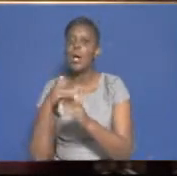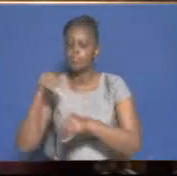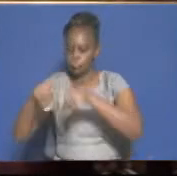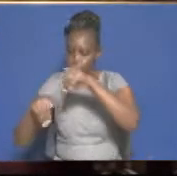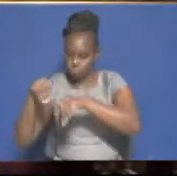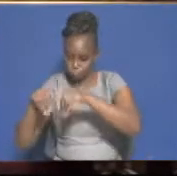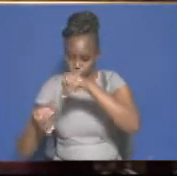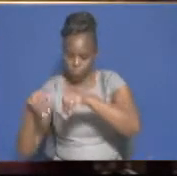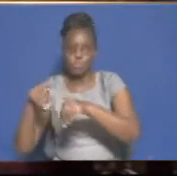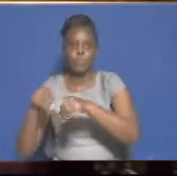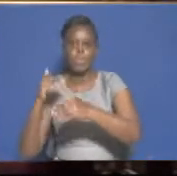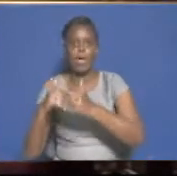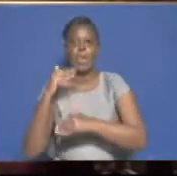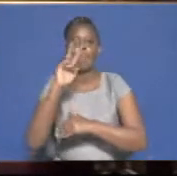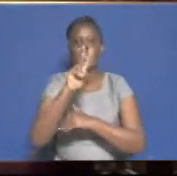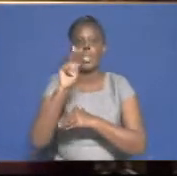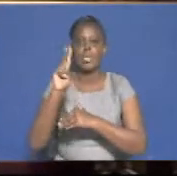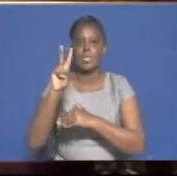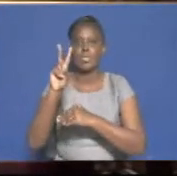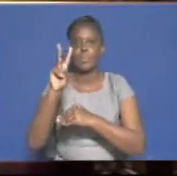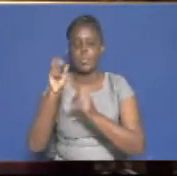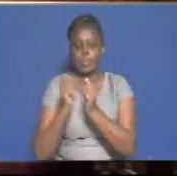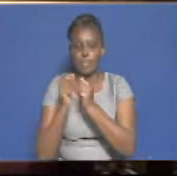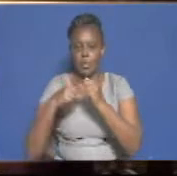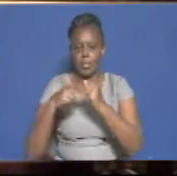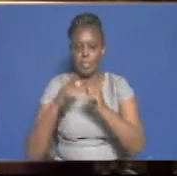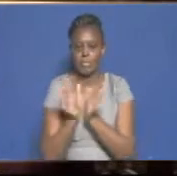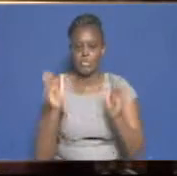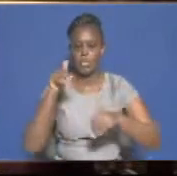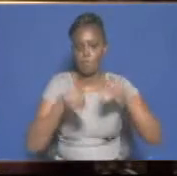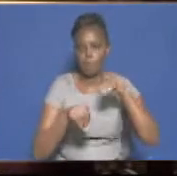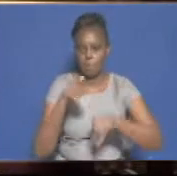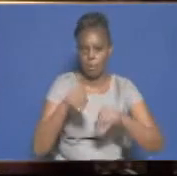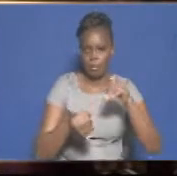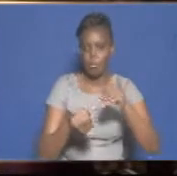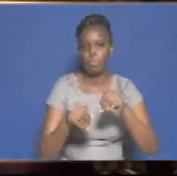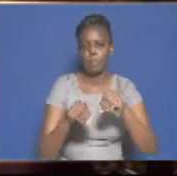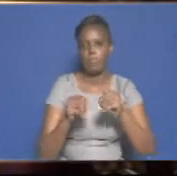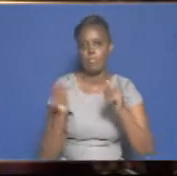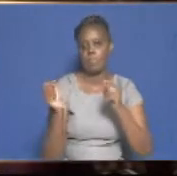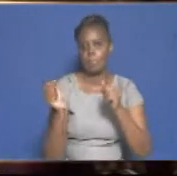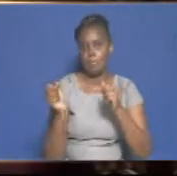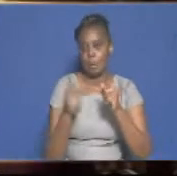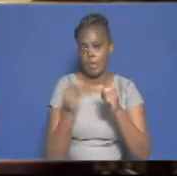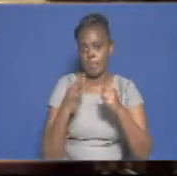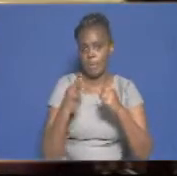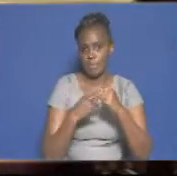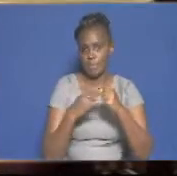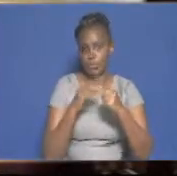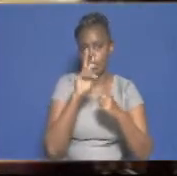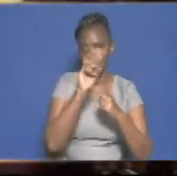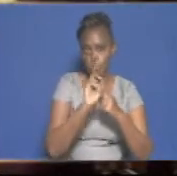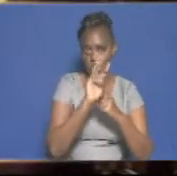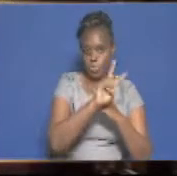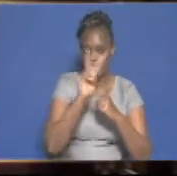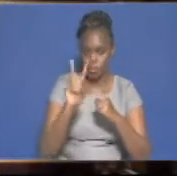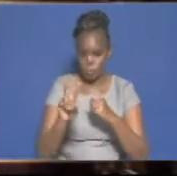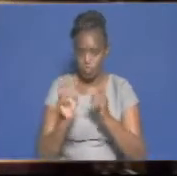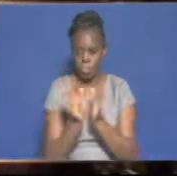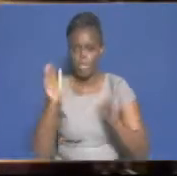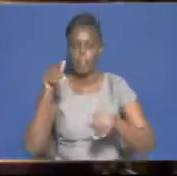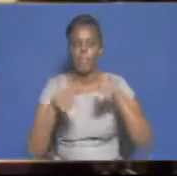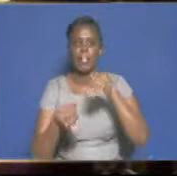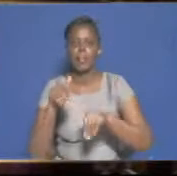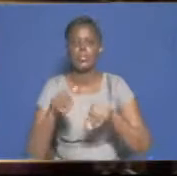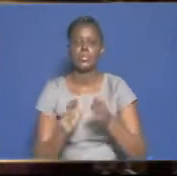held after the 2017 general elections, being August 2022 general elections.